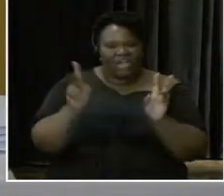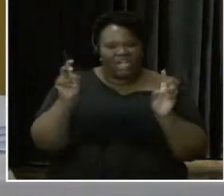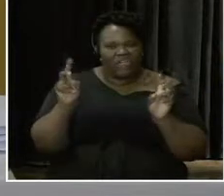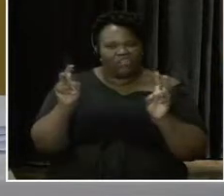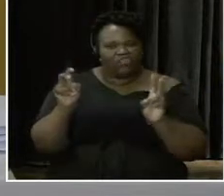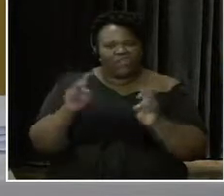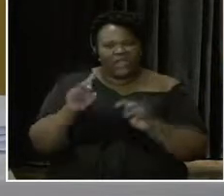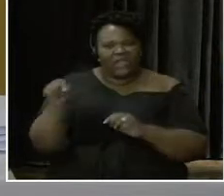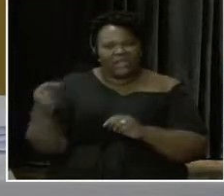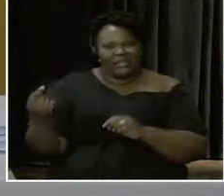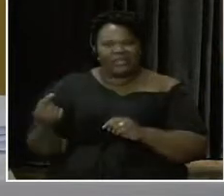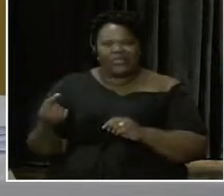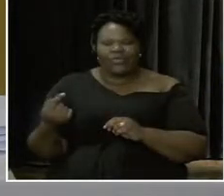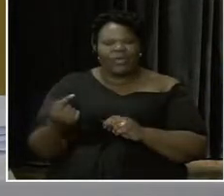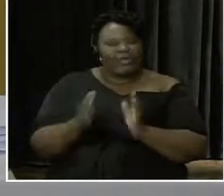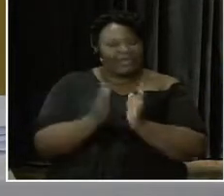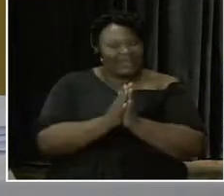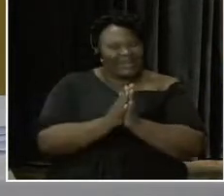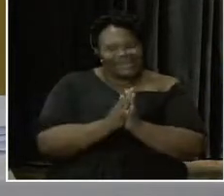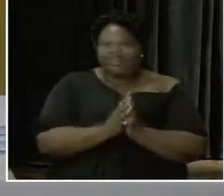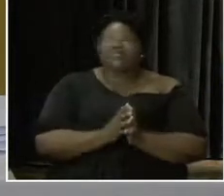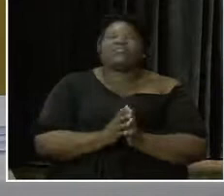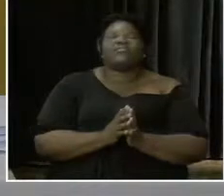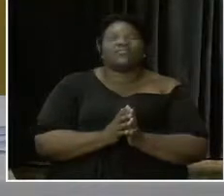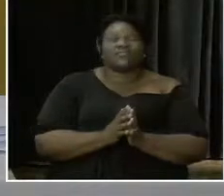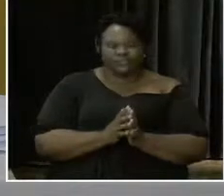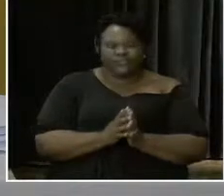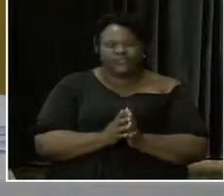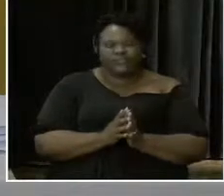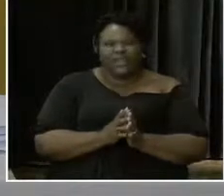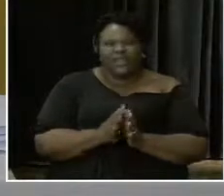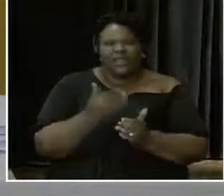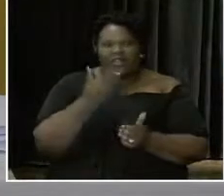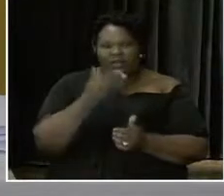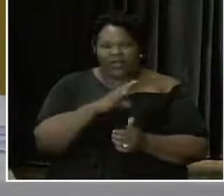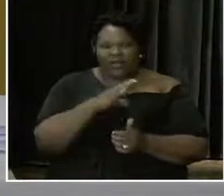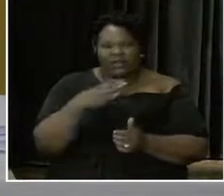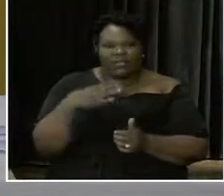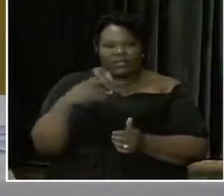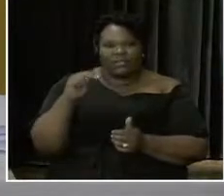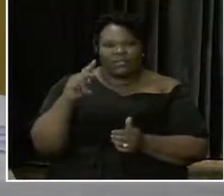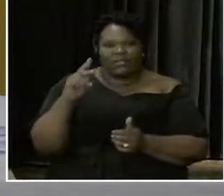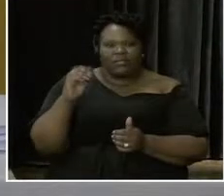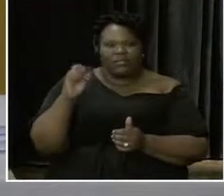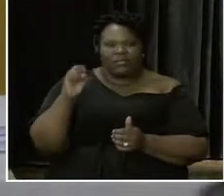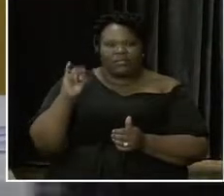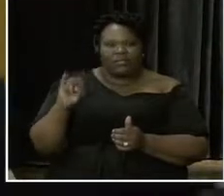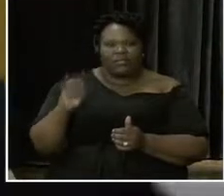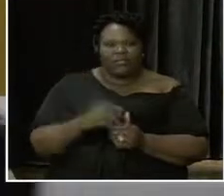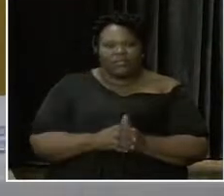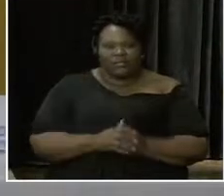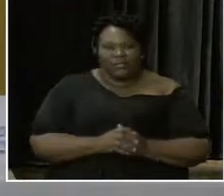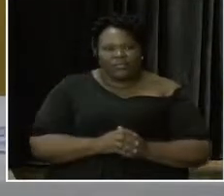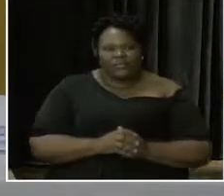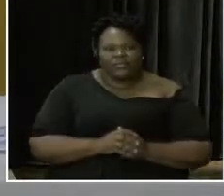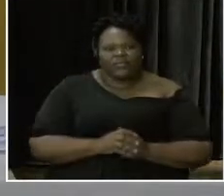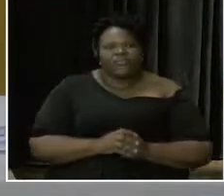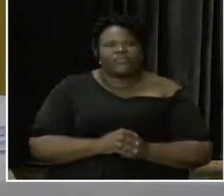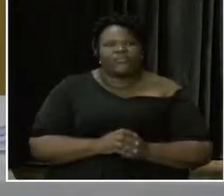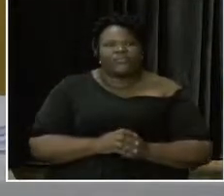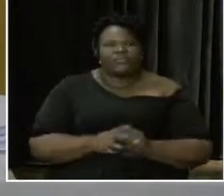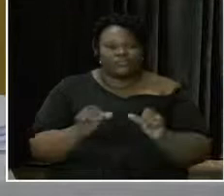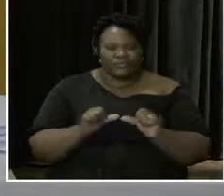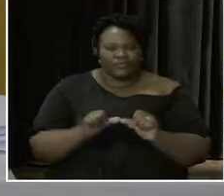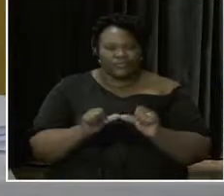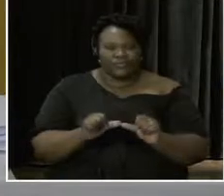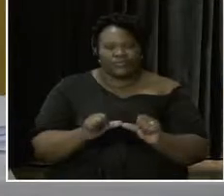etc. Please, colleagues. Thank you. Thank you for the intervention, Councillor Nkosi. Thank you, Babu Nkosi.